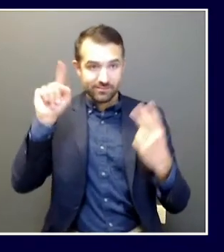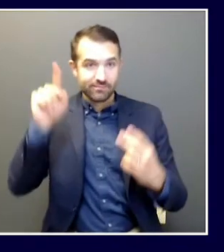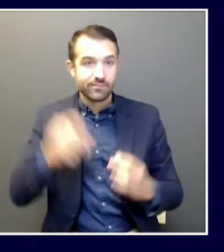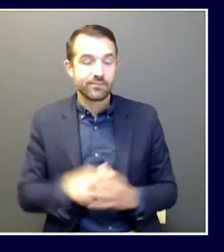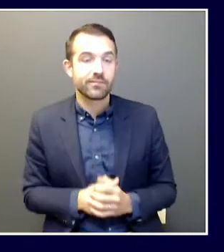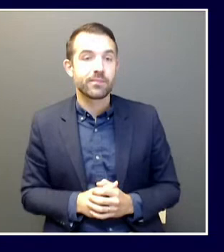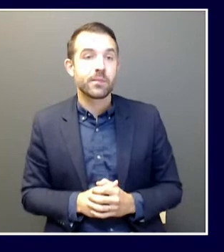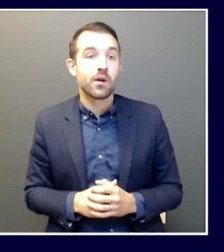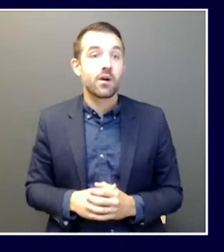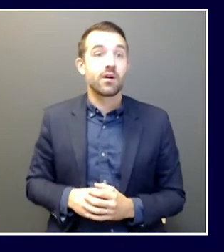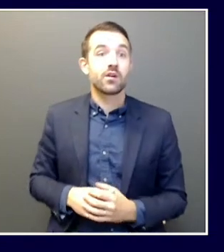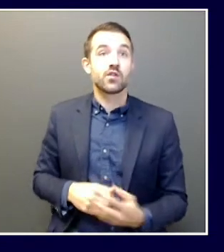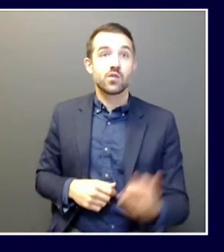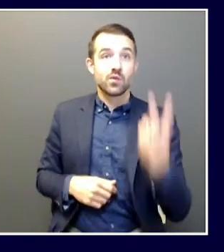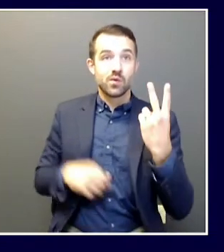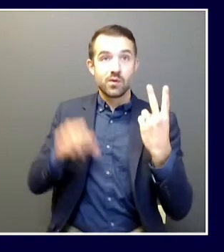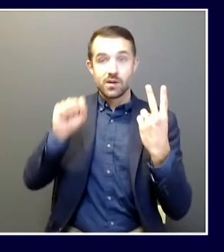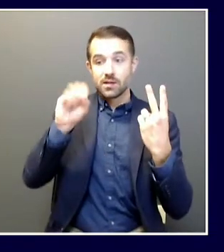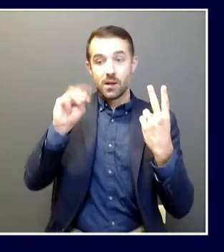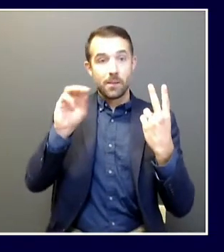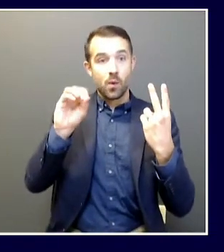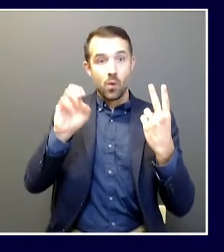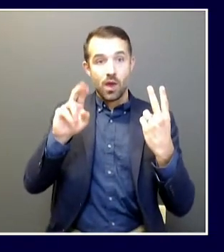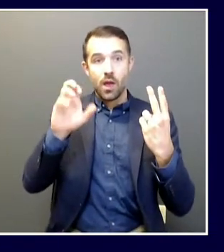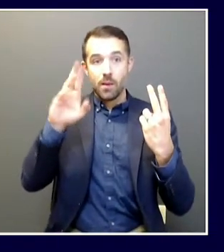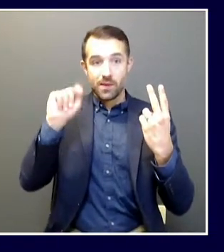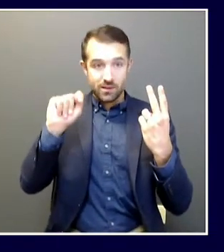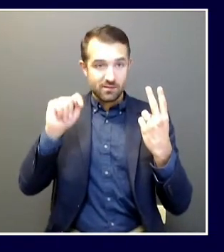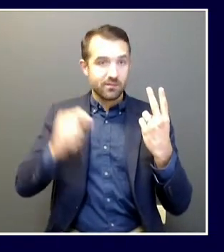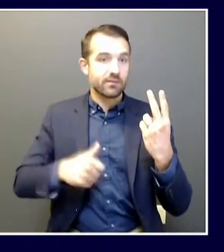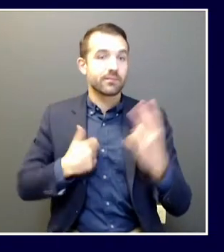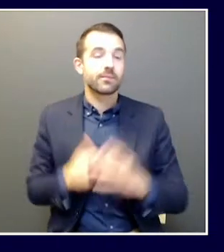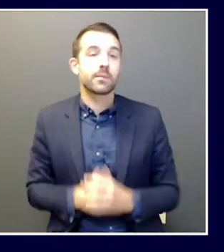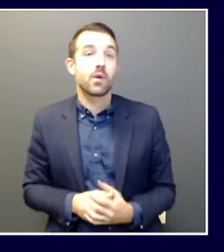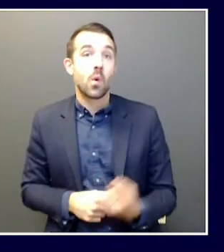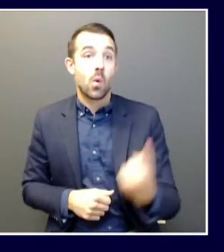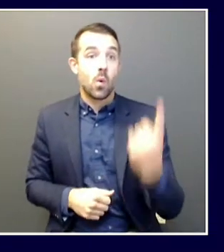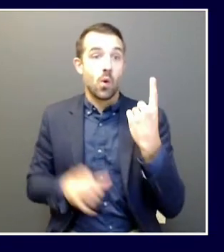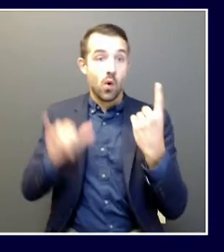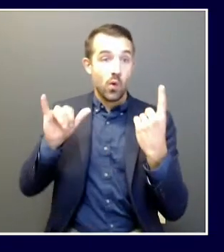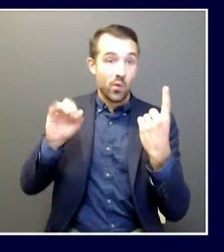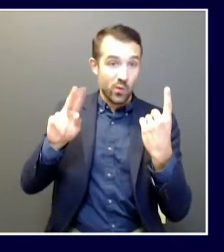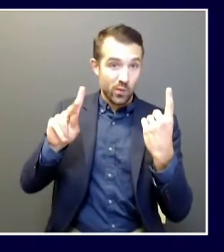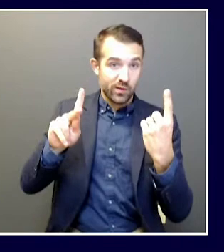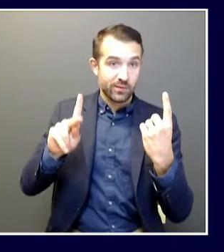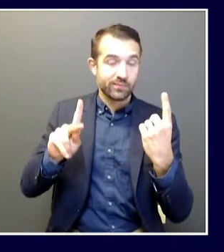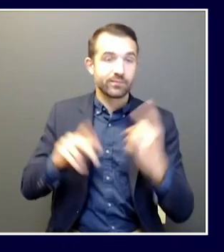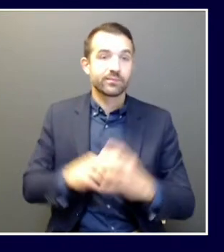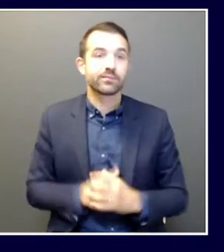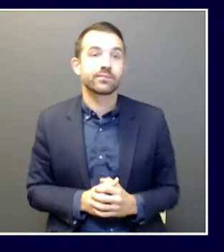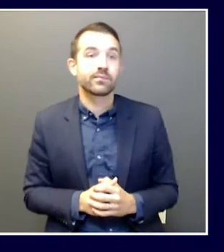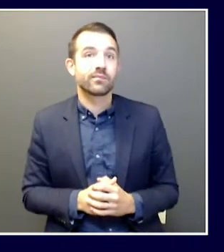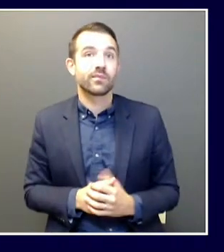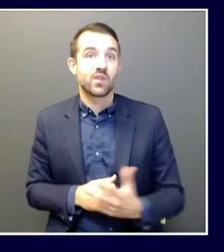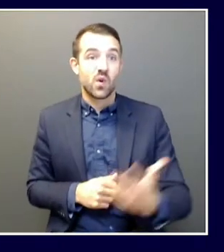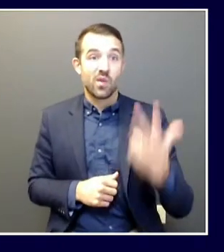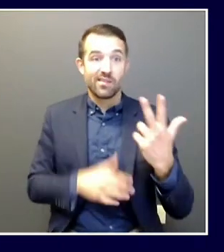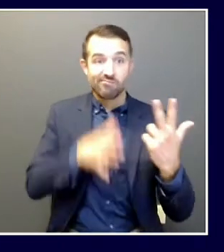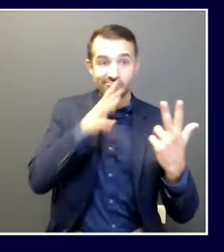County, and finally 1 who was a resident of York County. 3 of these individuals were women and 4 were